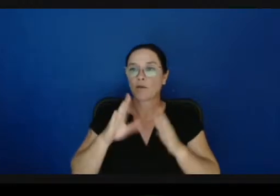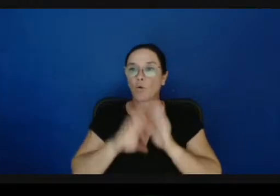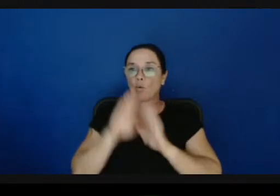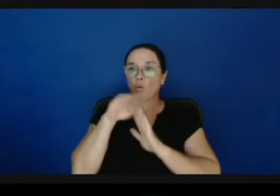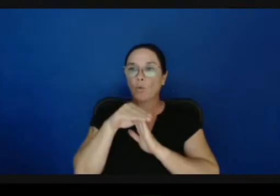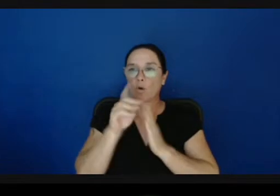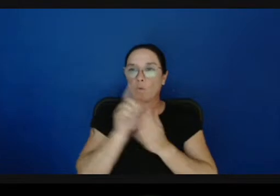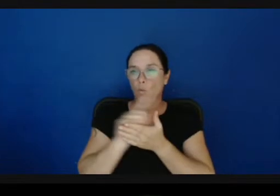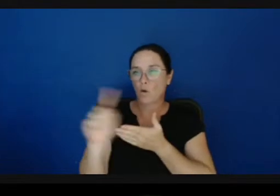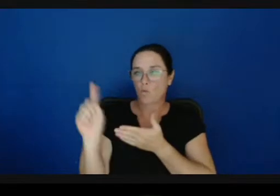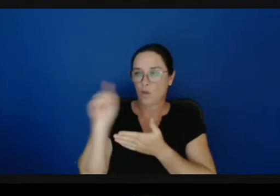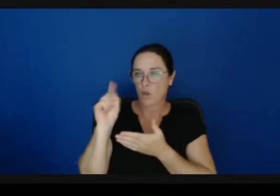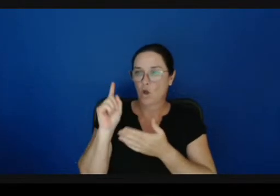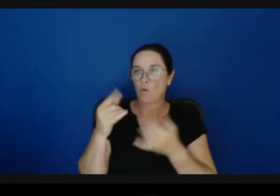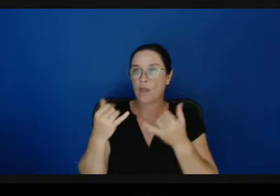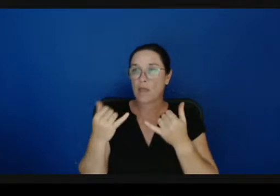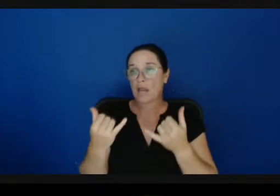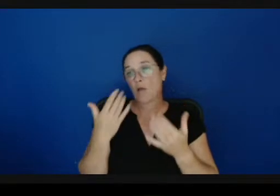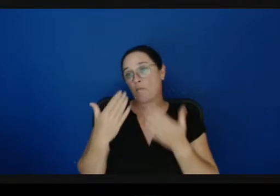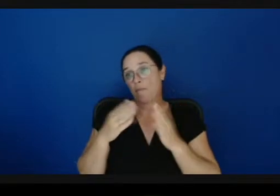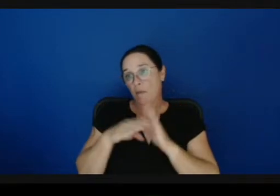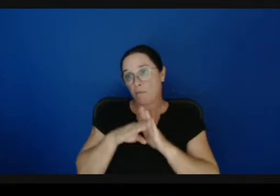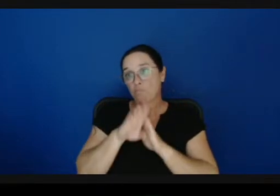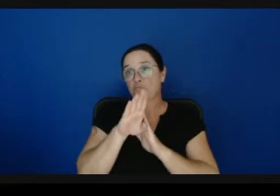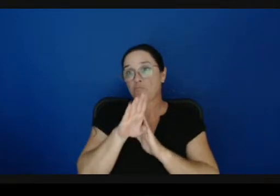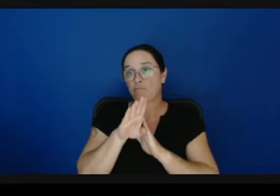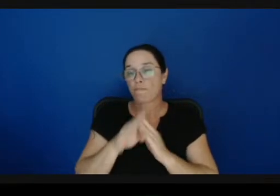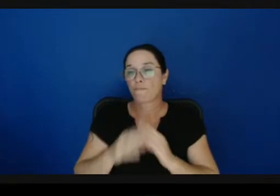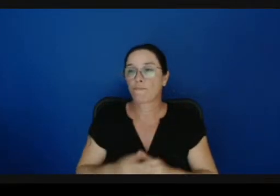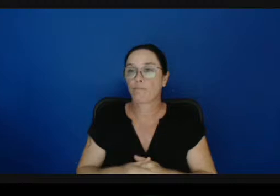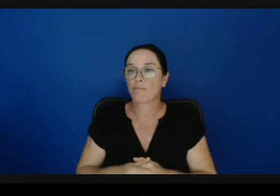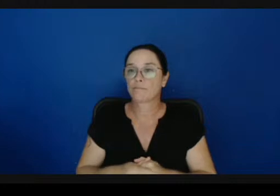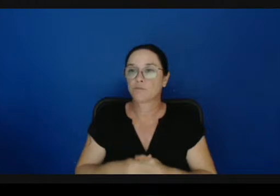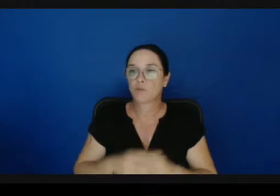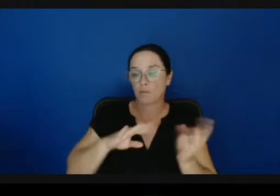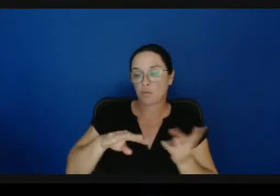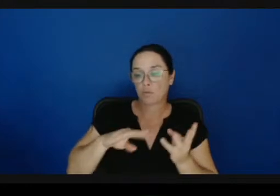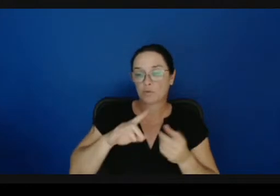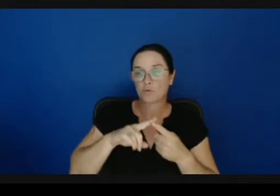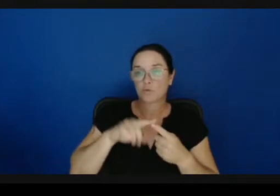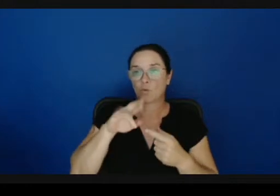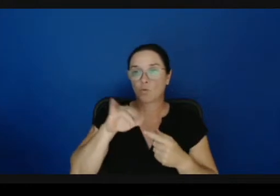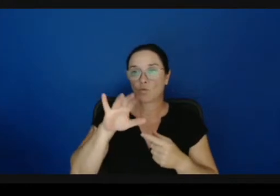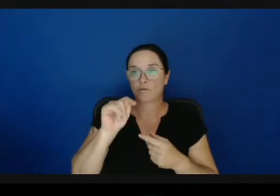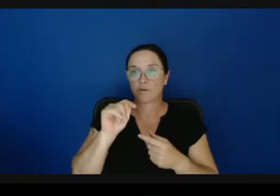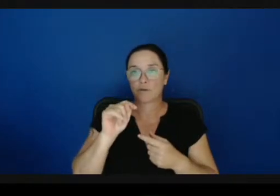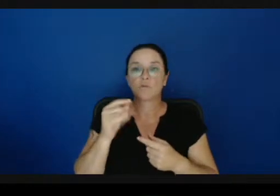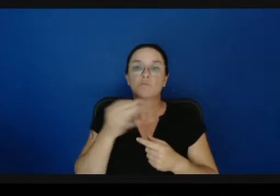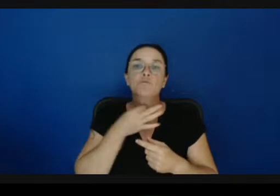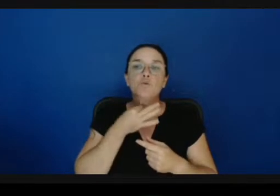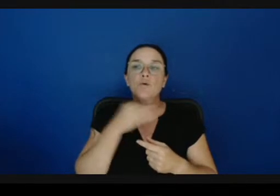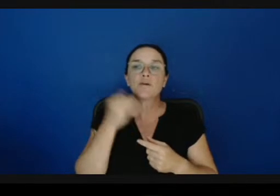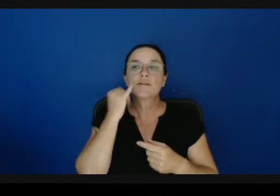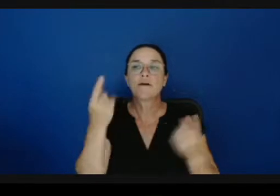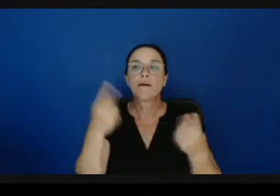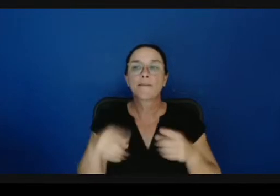second one starting now with that delay time that propagates to the rift. So I'd be curious to see if we see that again. And